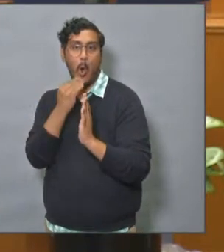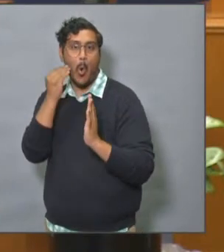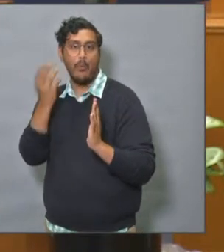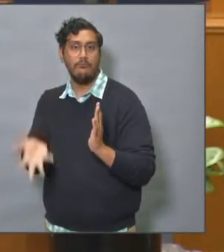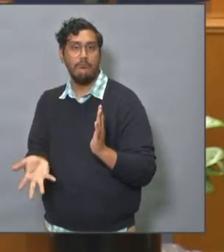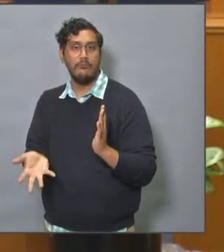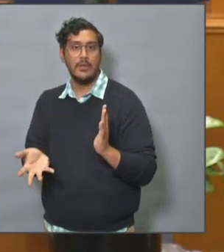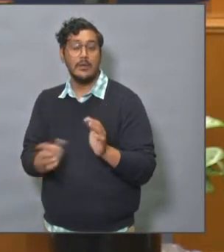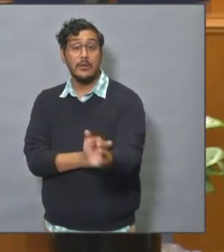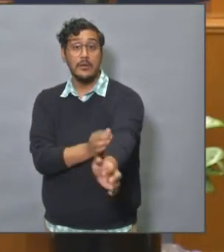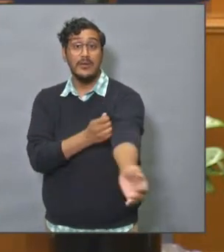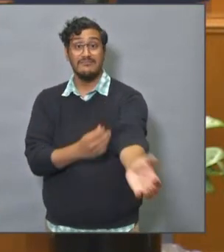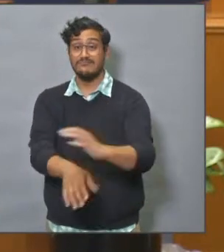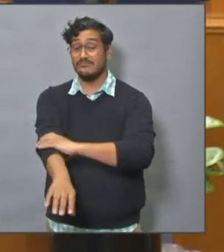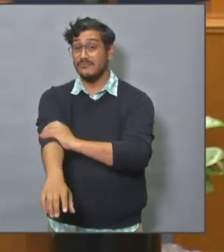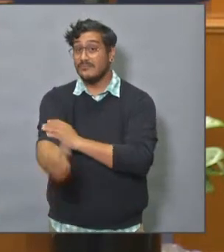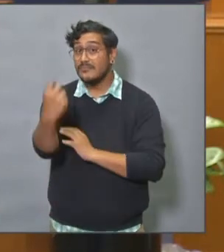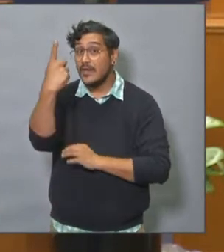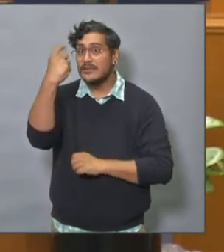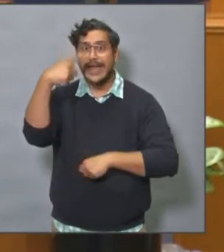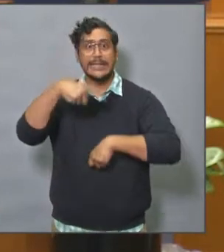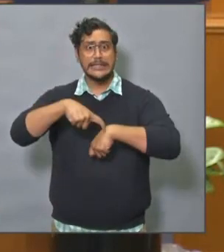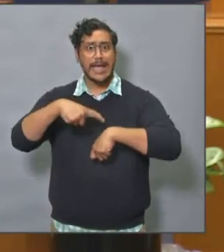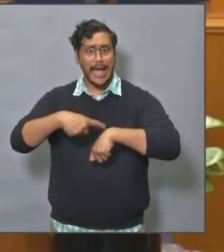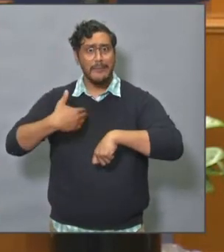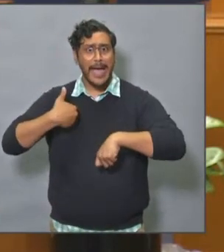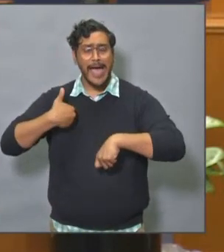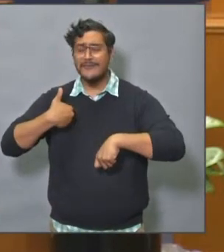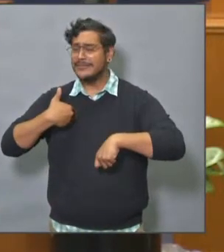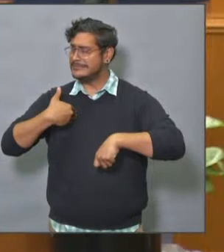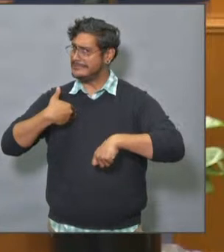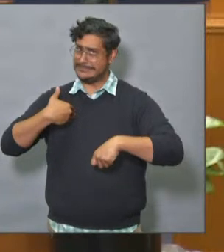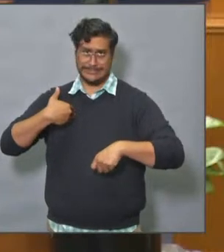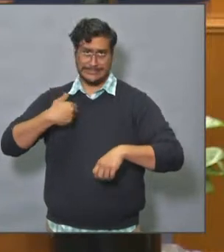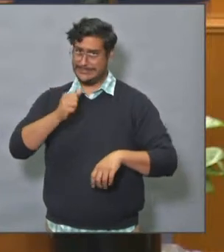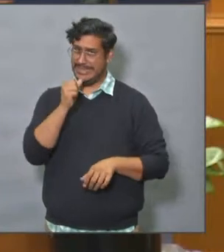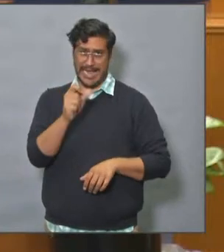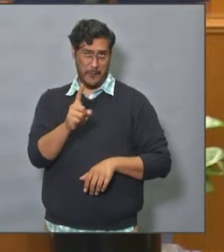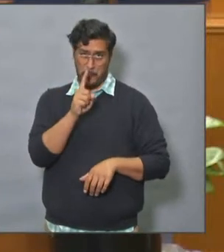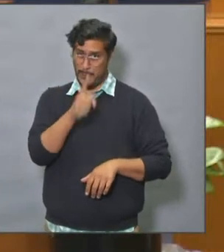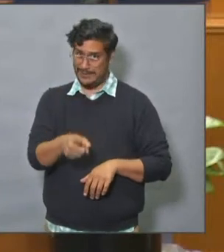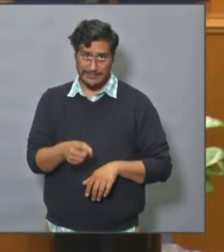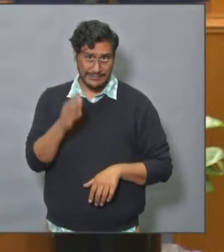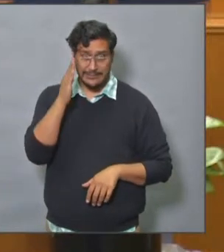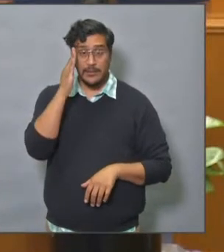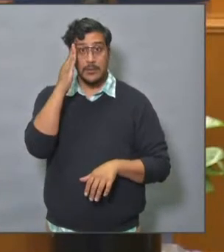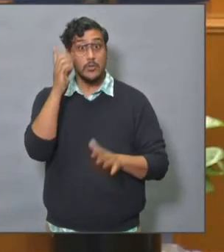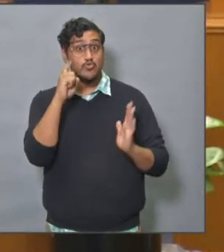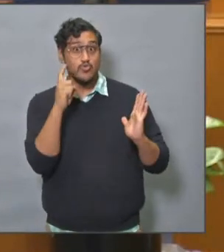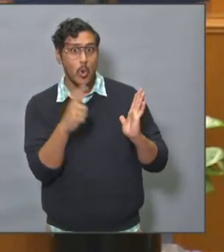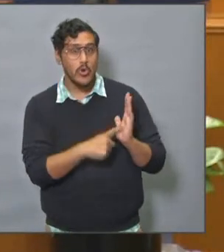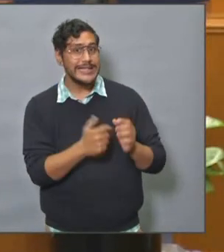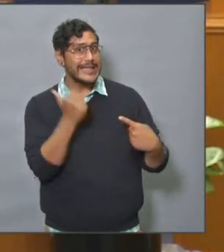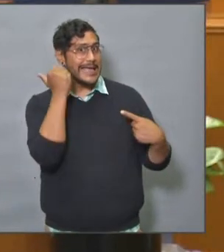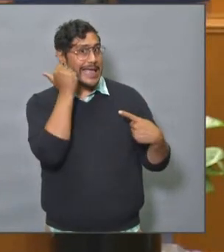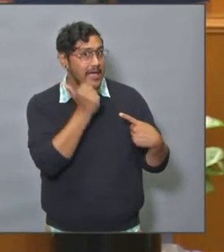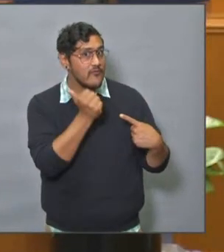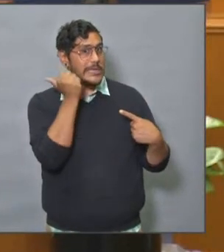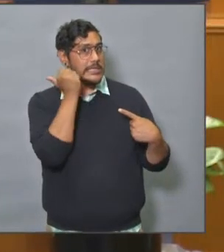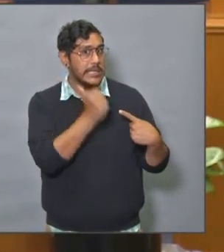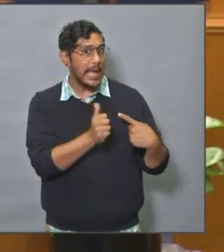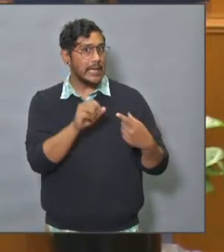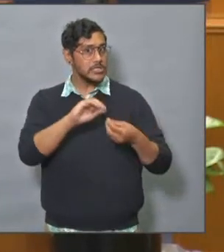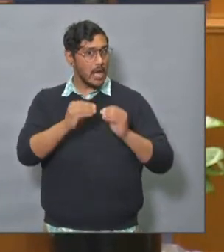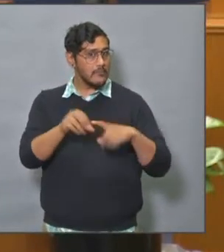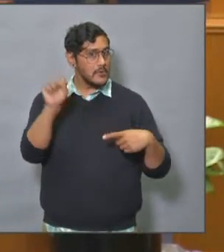because we're already, as you see, every day that we talk to you, you see we're increasing the burden of care